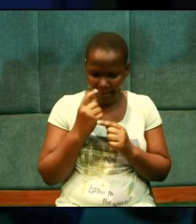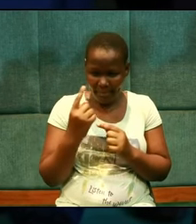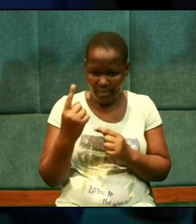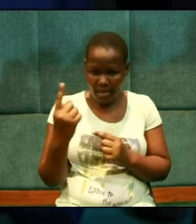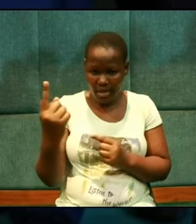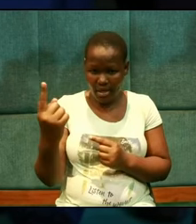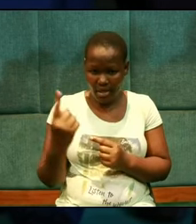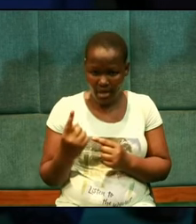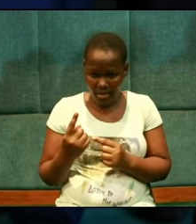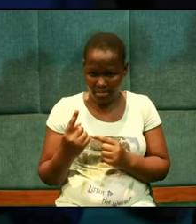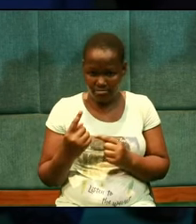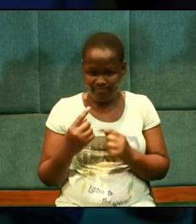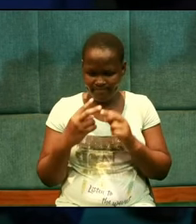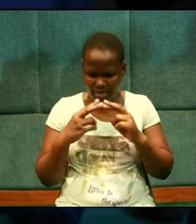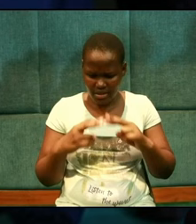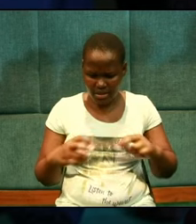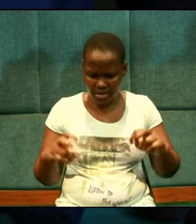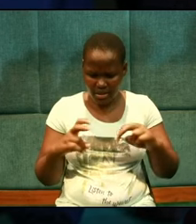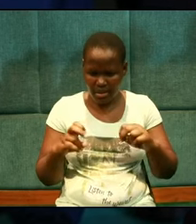us personally,